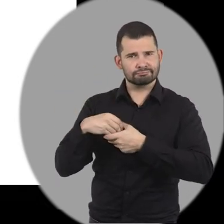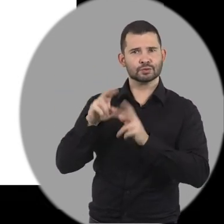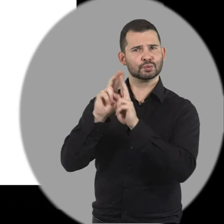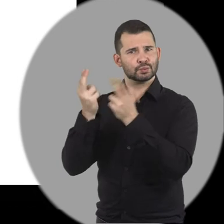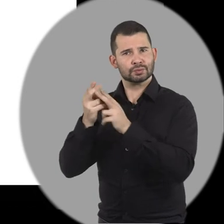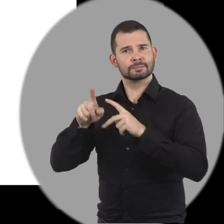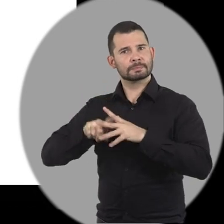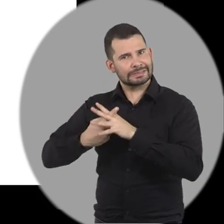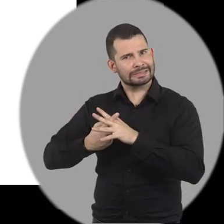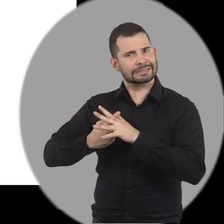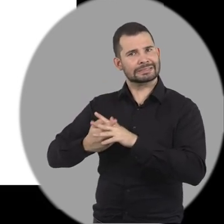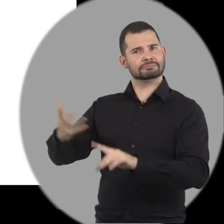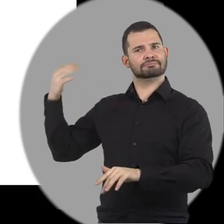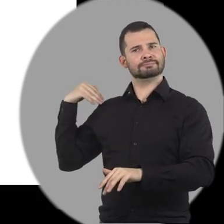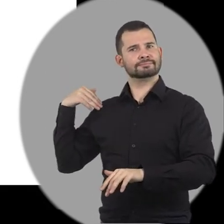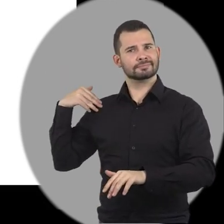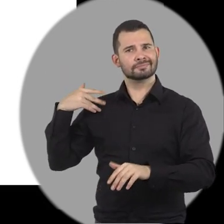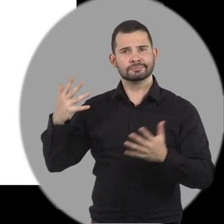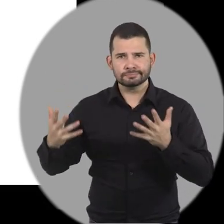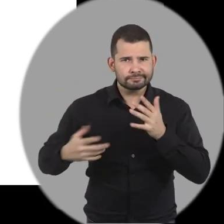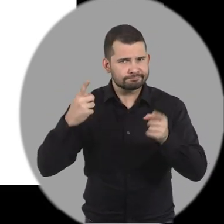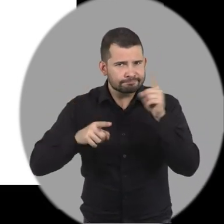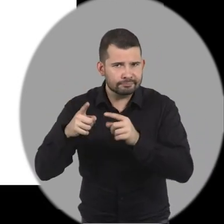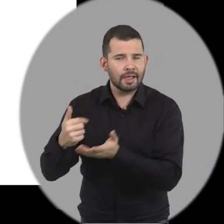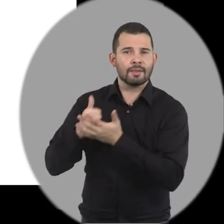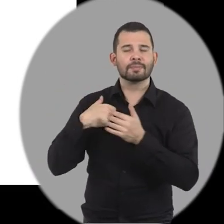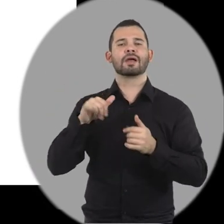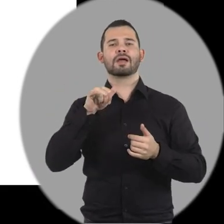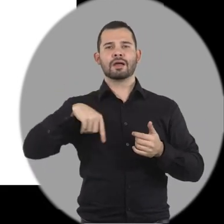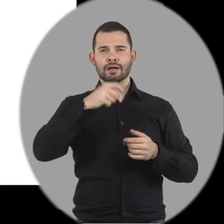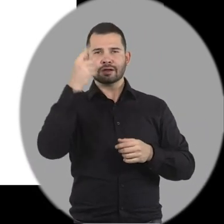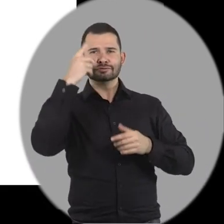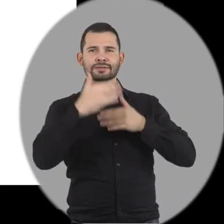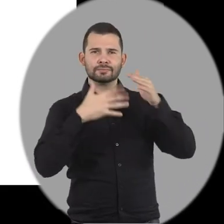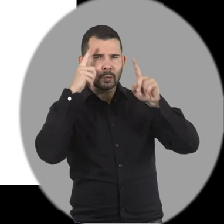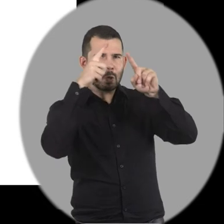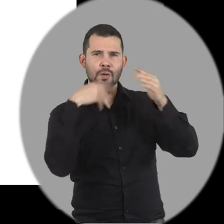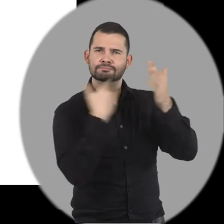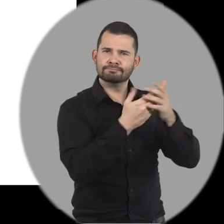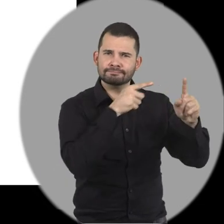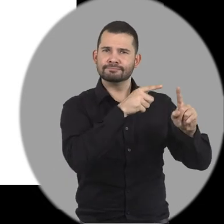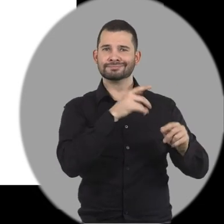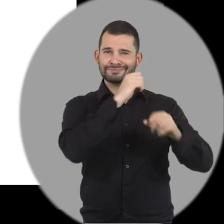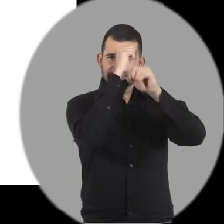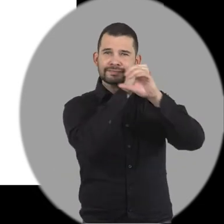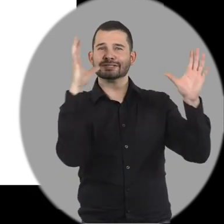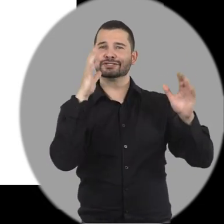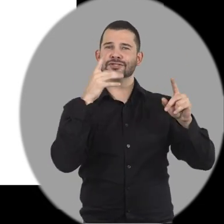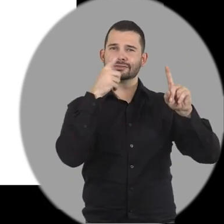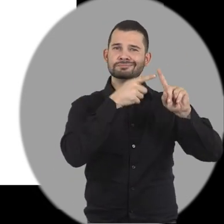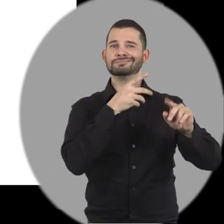beginning and having their involvement in defining our shared goals, our vision and mission statements, as well as our terms